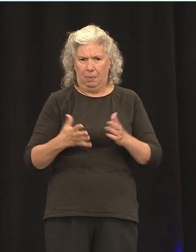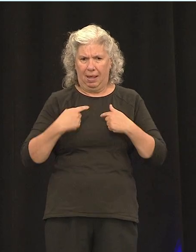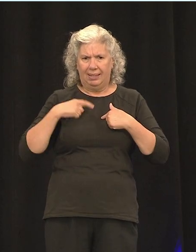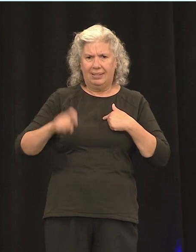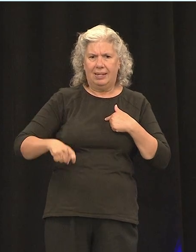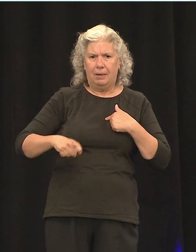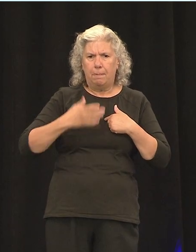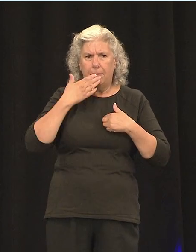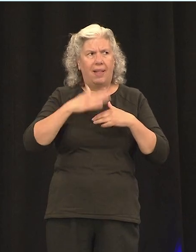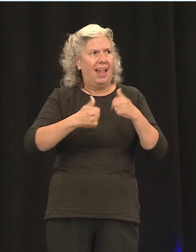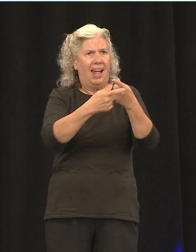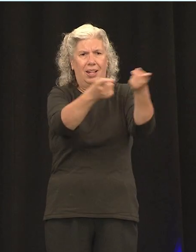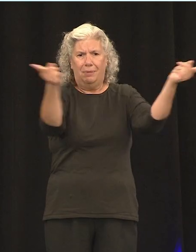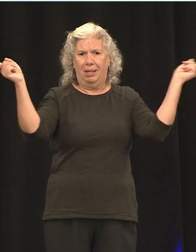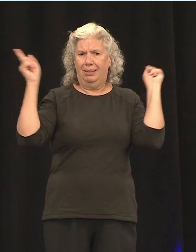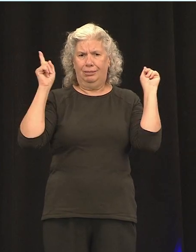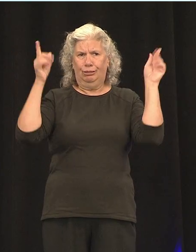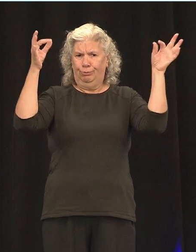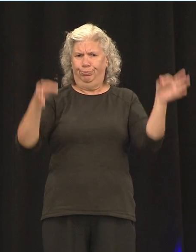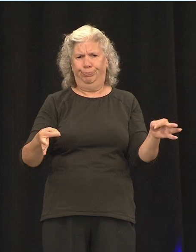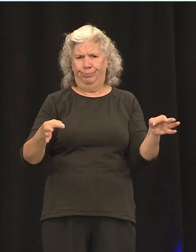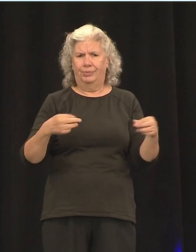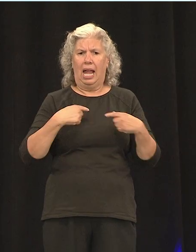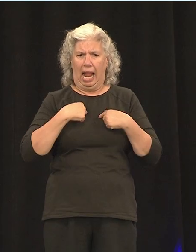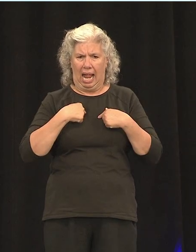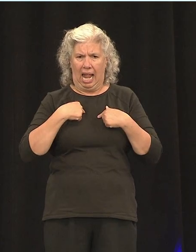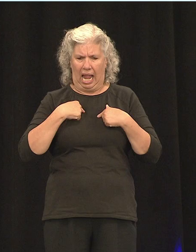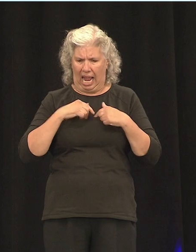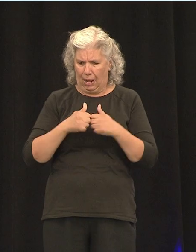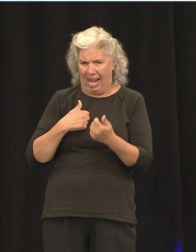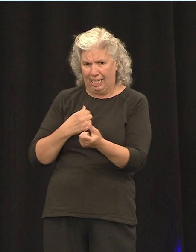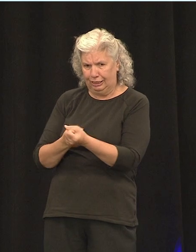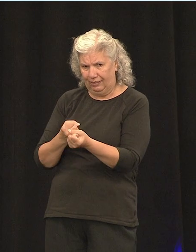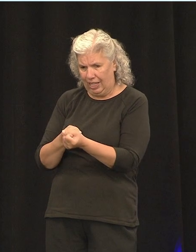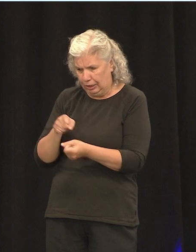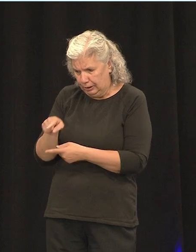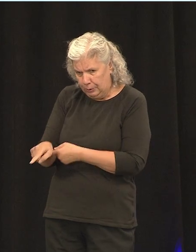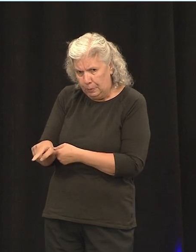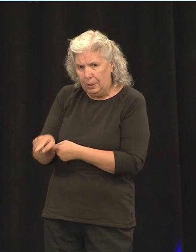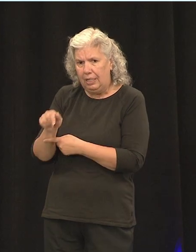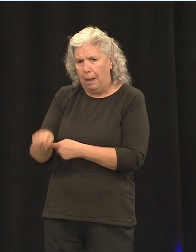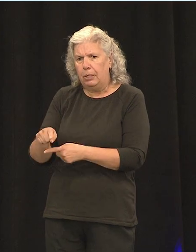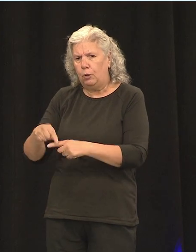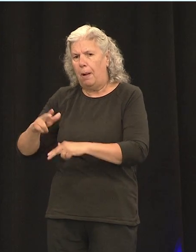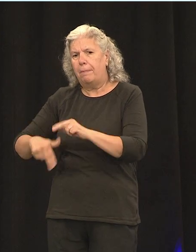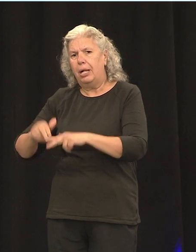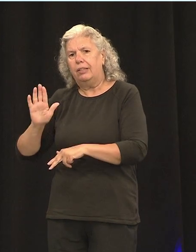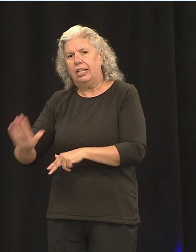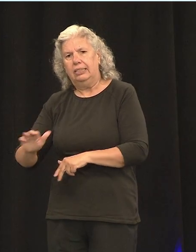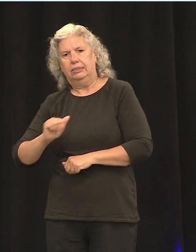do we support them in order to be able to build those self-advocacy skills?